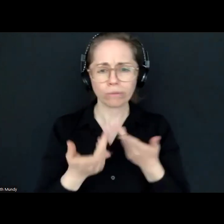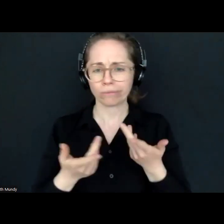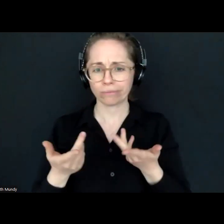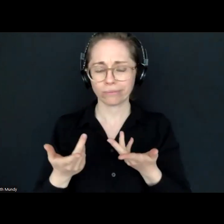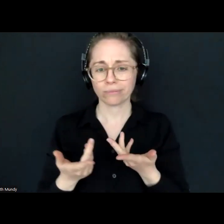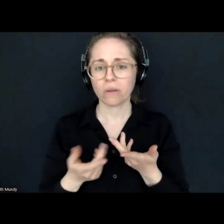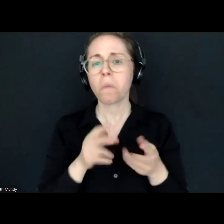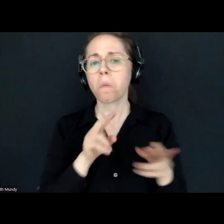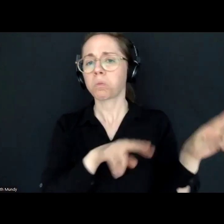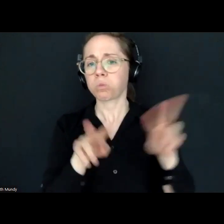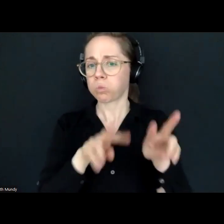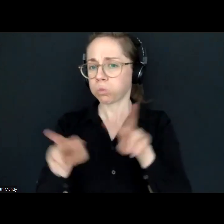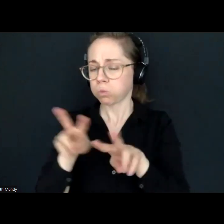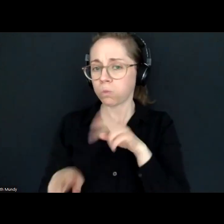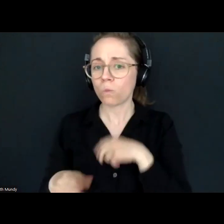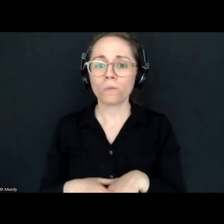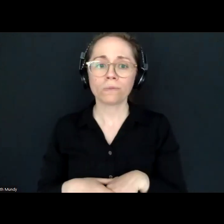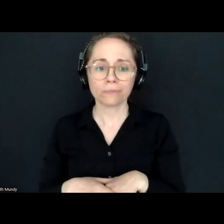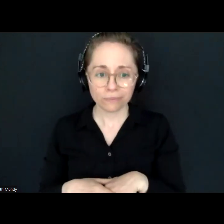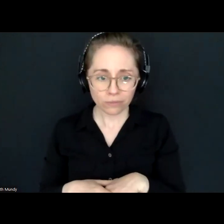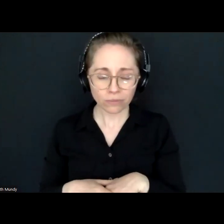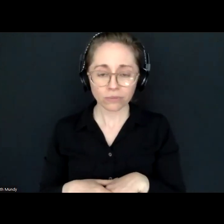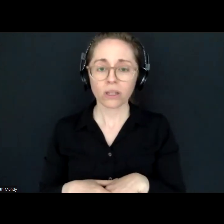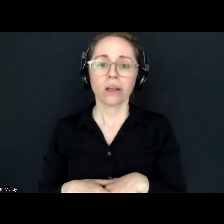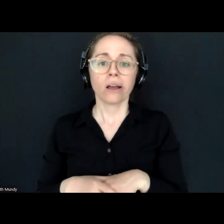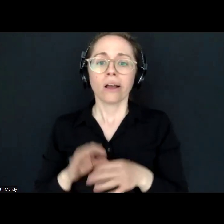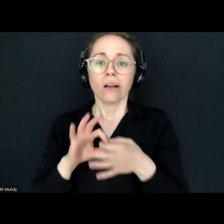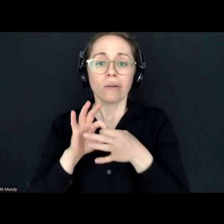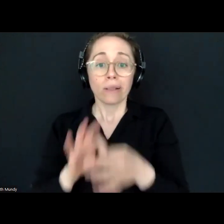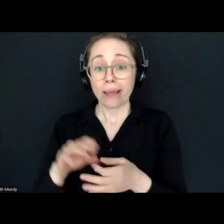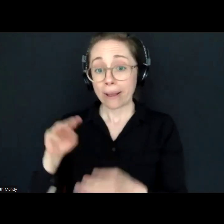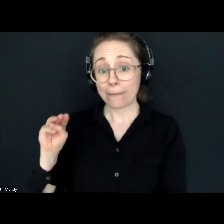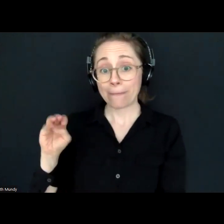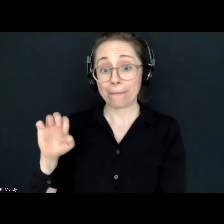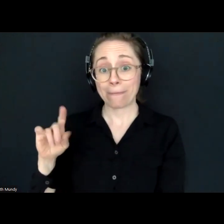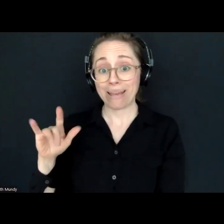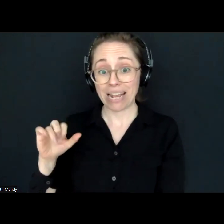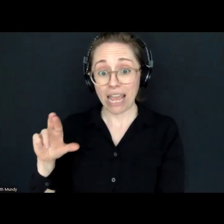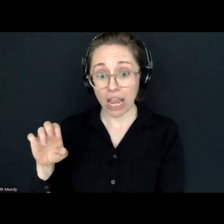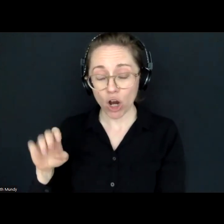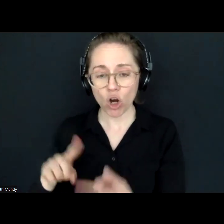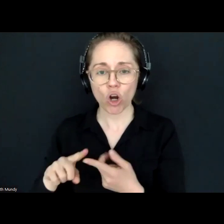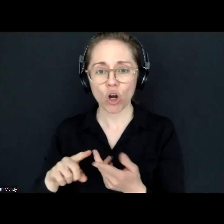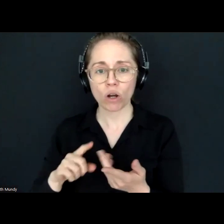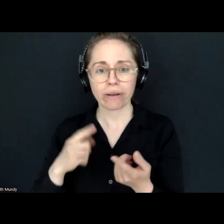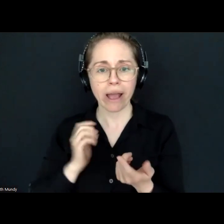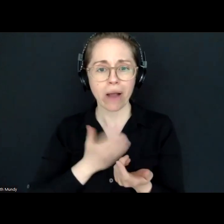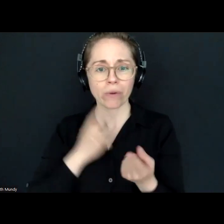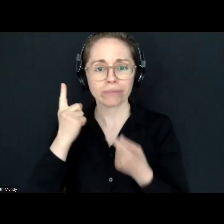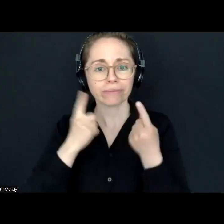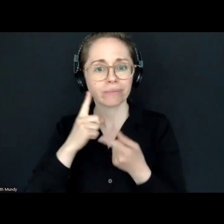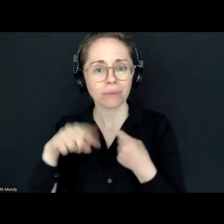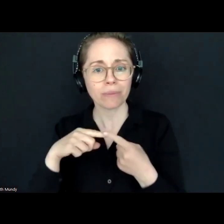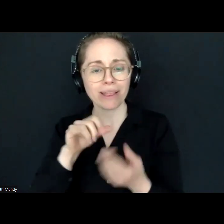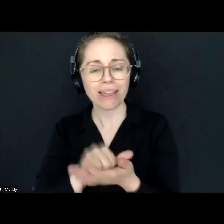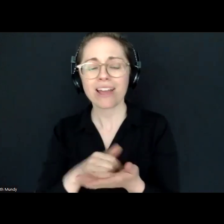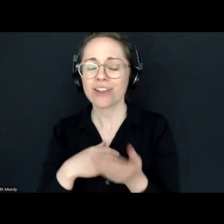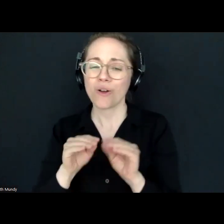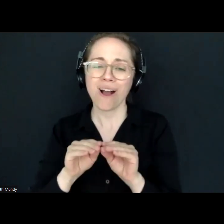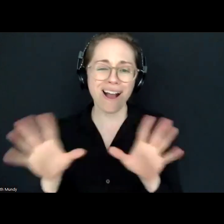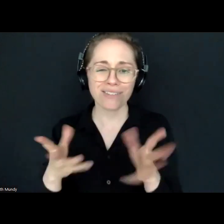we've talked to some of you about some of our thinking related to Medicare and what we're thinking there. That particular piece, obviously we'd love to engage